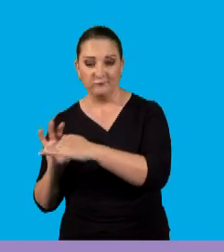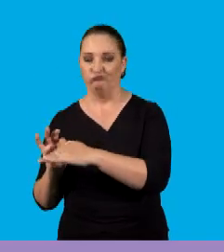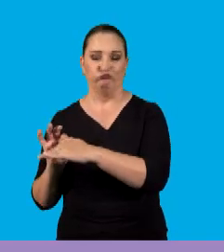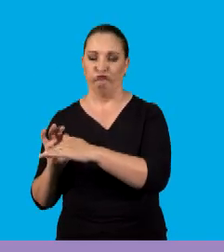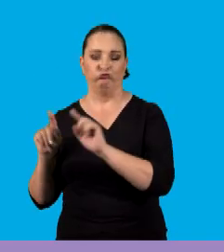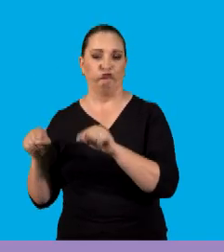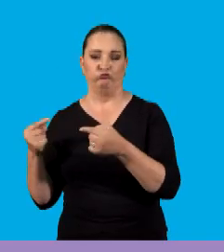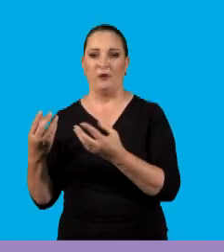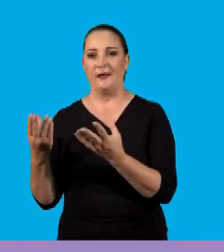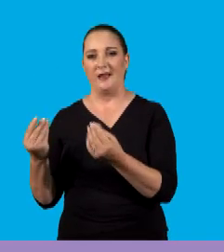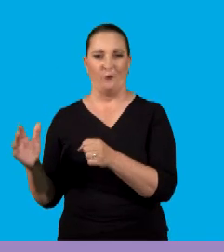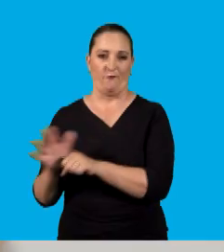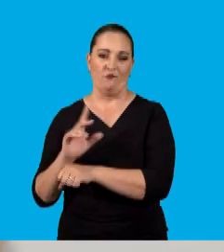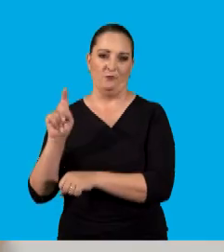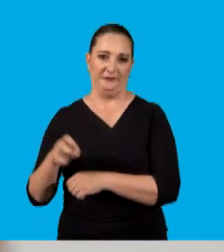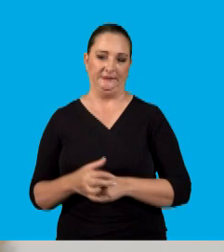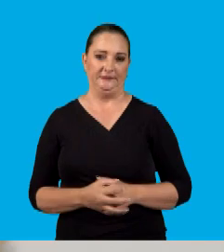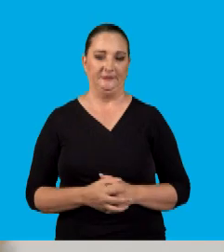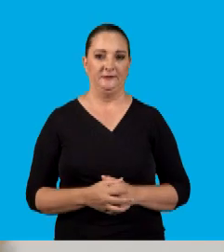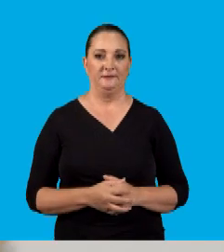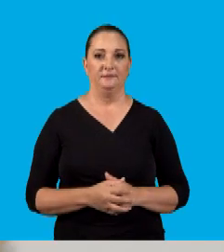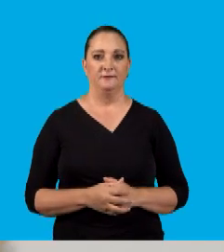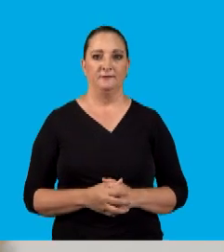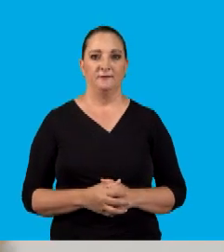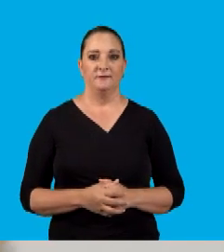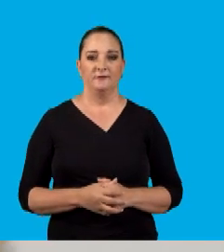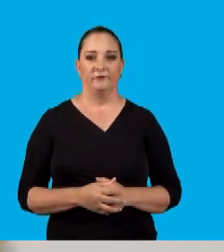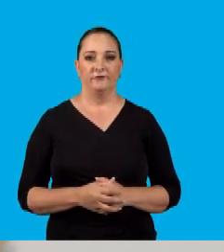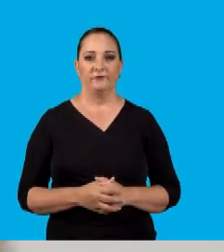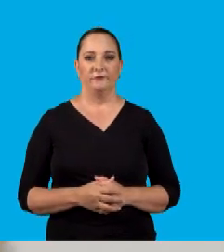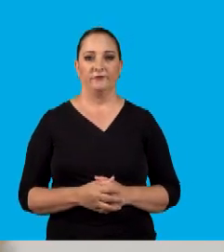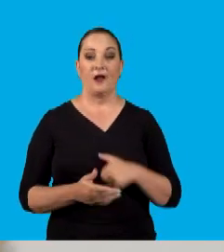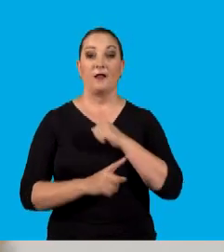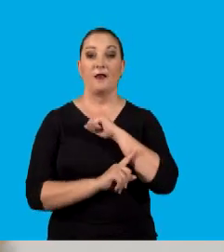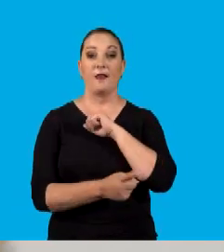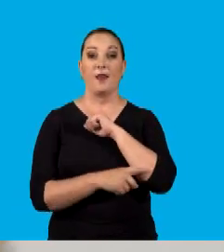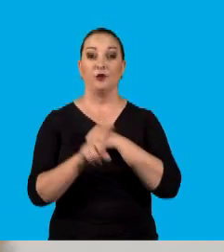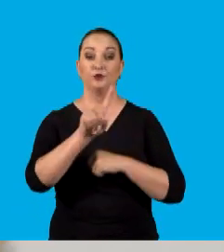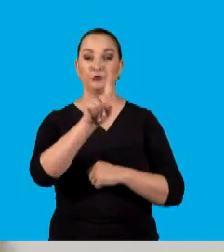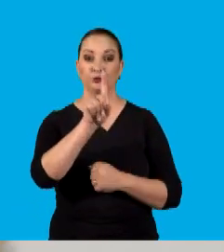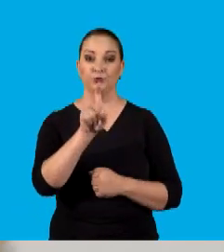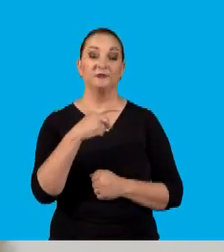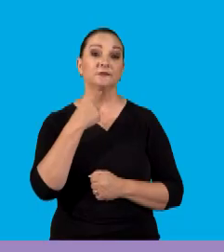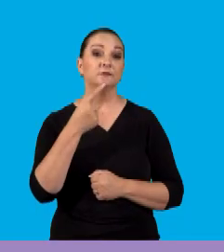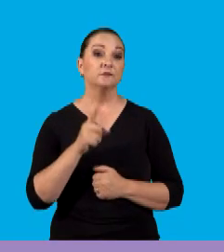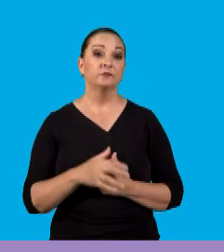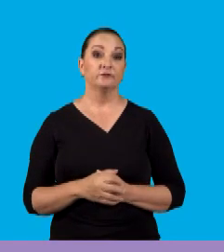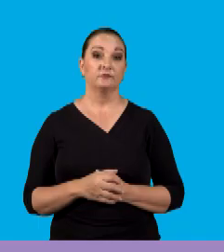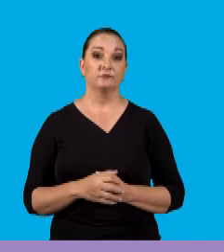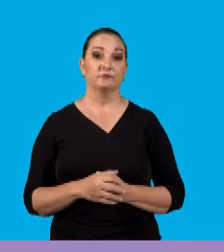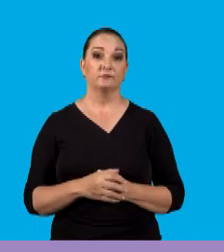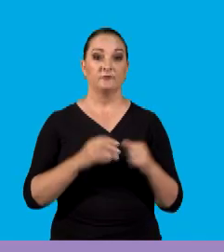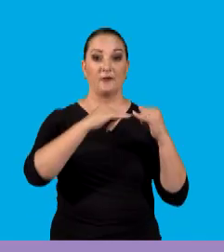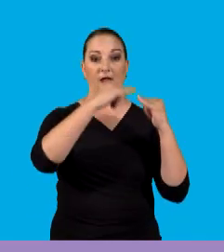only have whole numbers. Then the last question there in our application question says, the